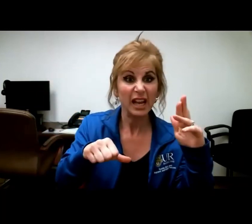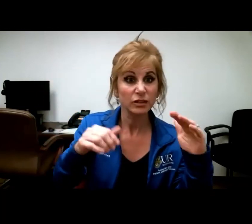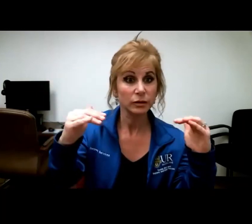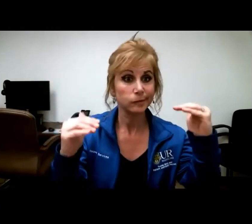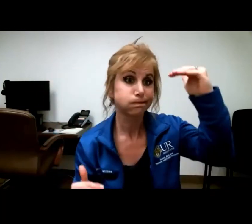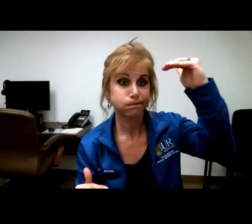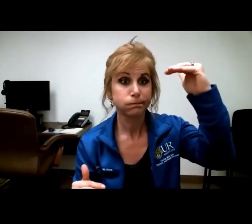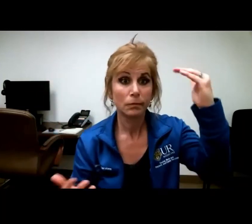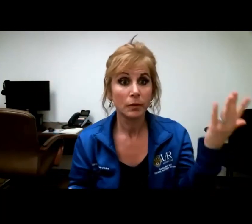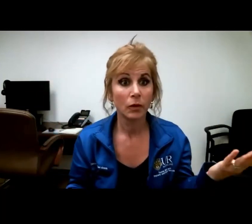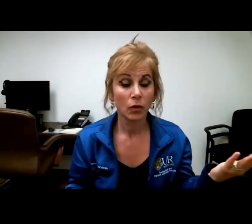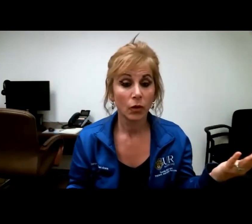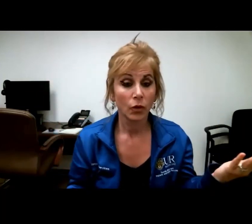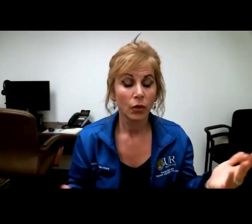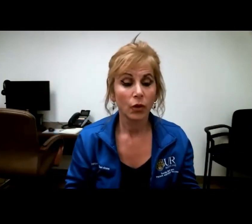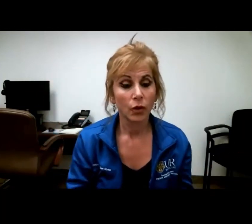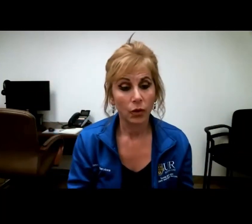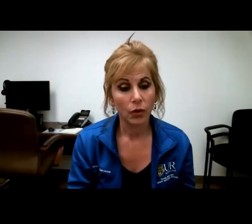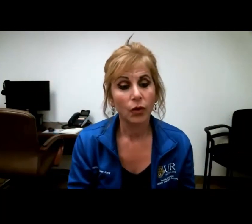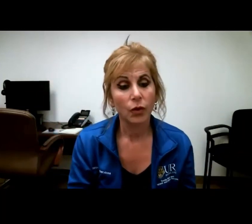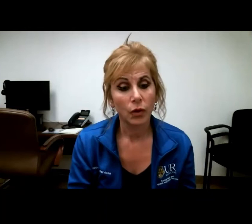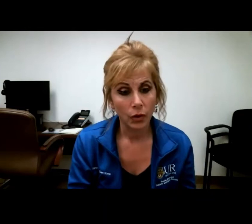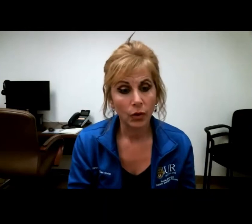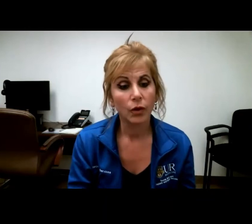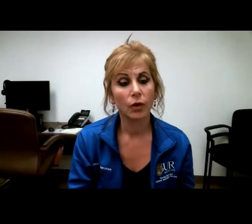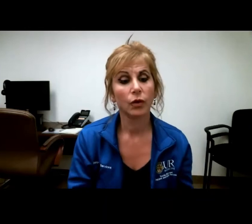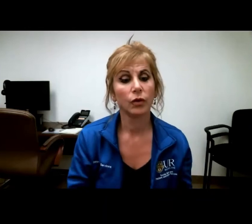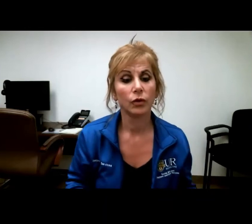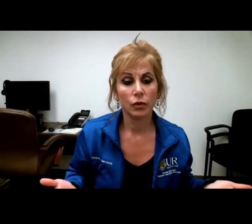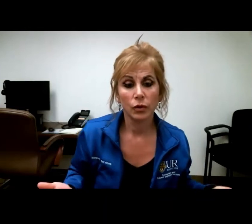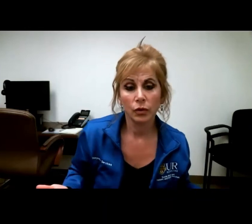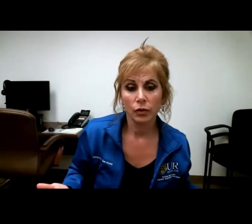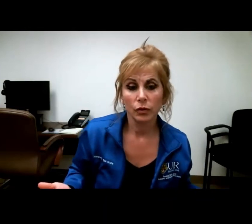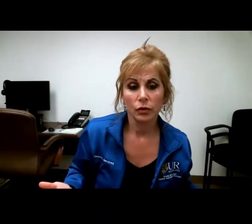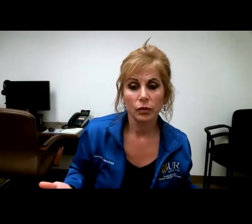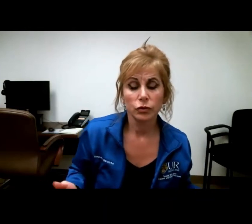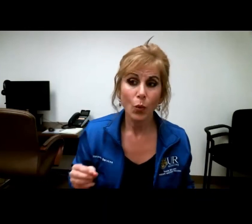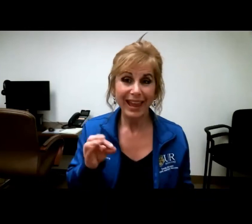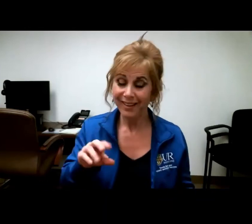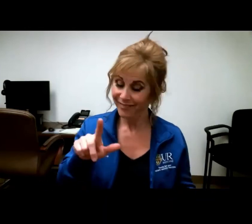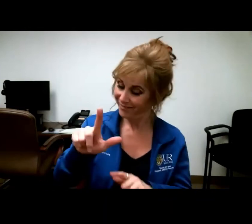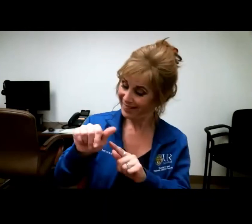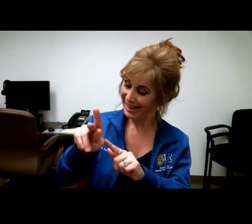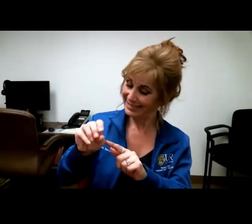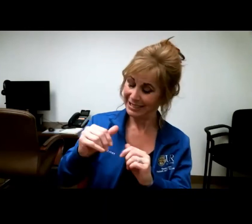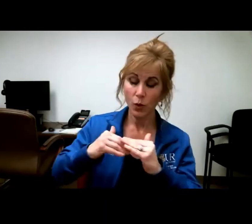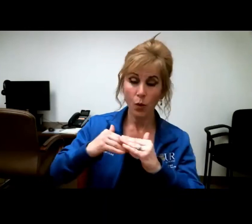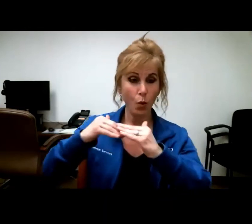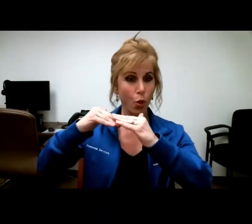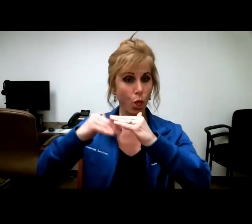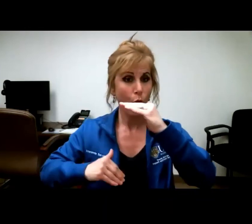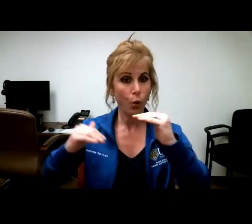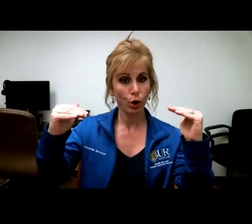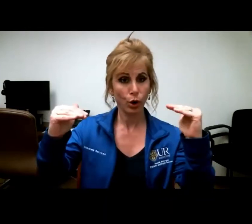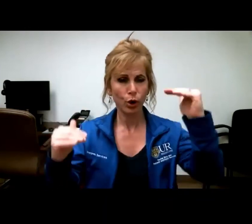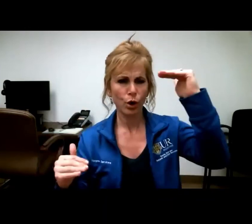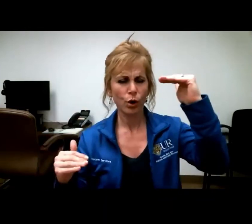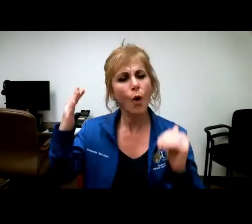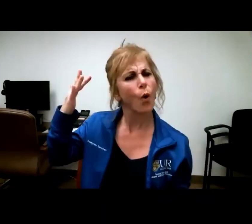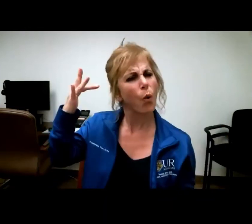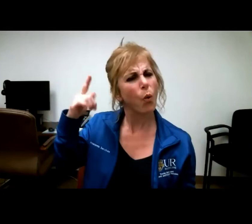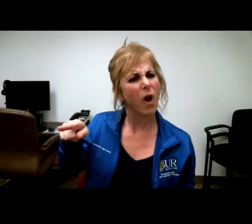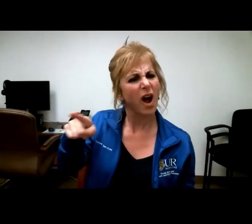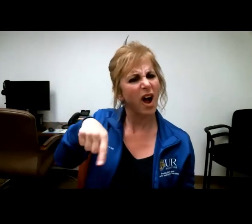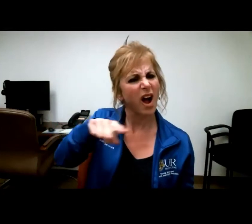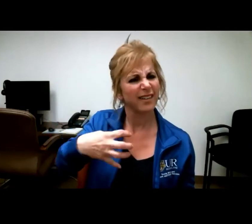So you can tell, you can ask me, why are we complaining about? So if you look